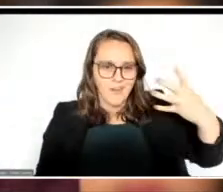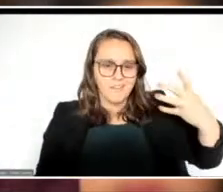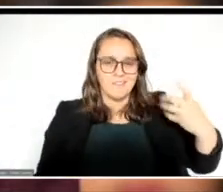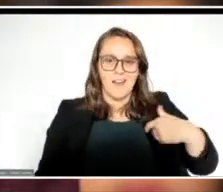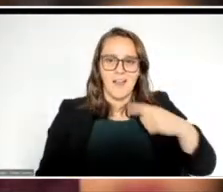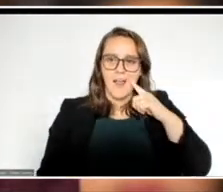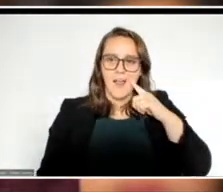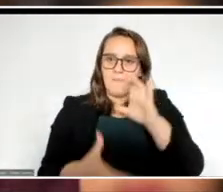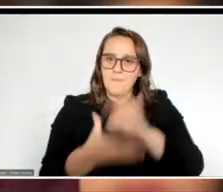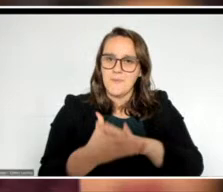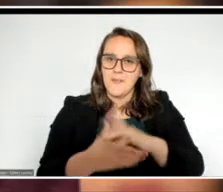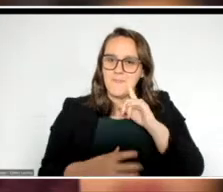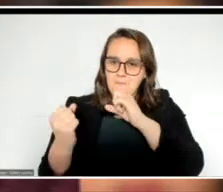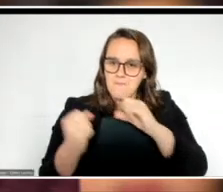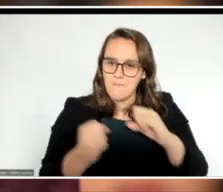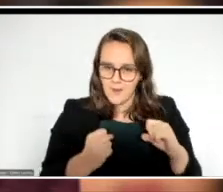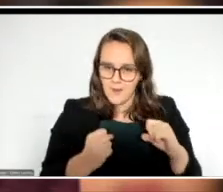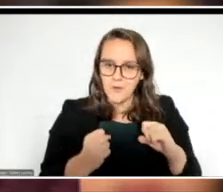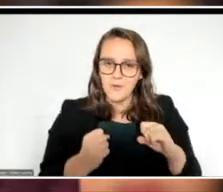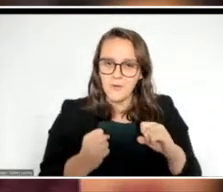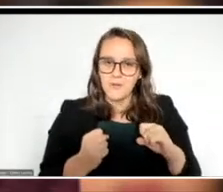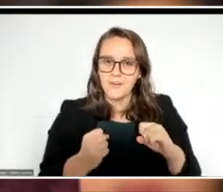democracy. And so